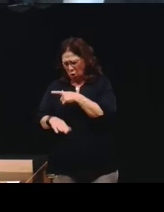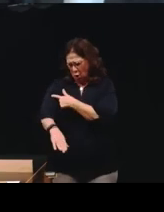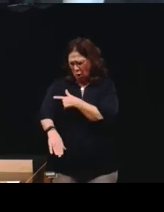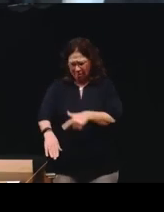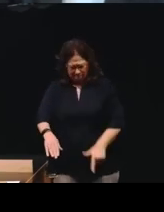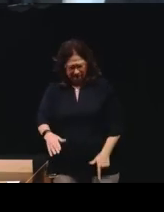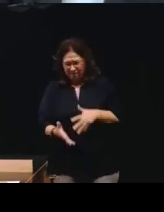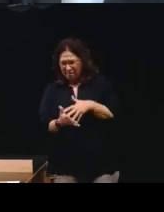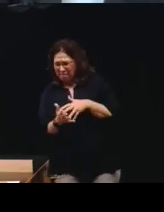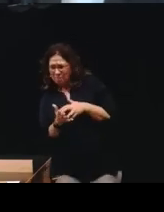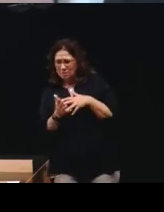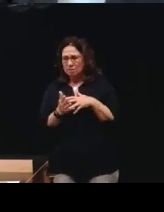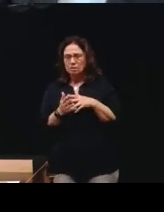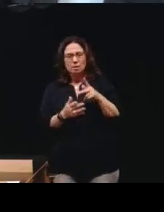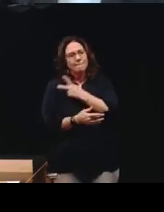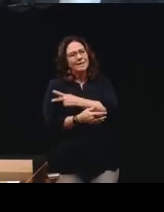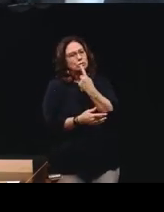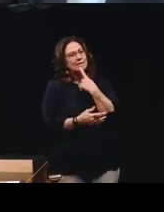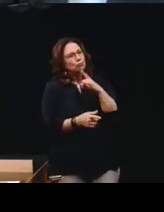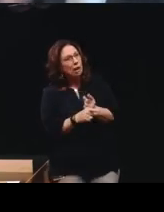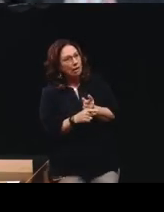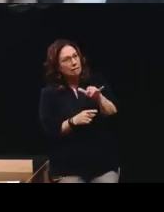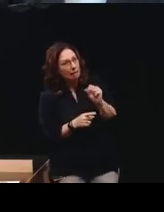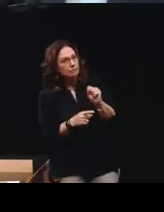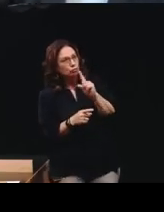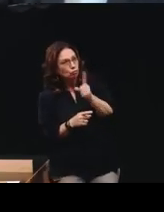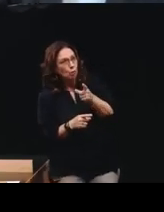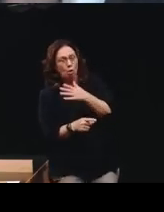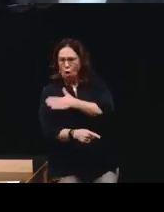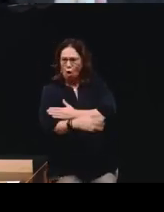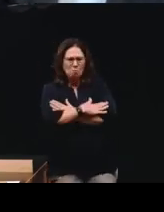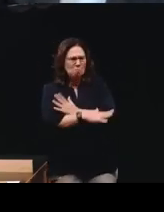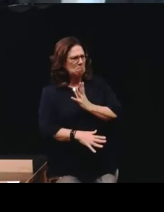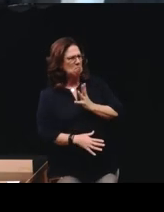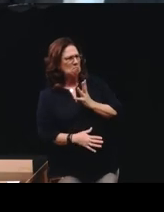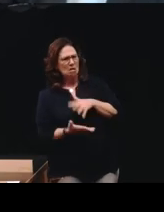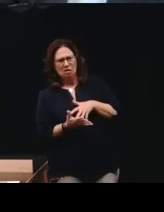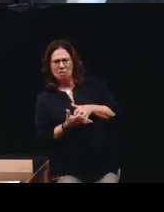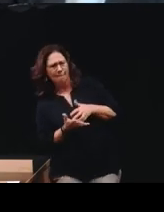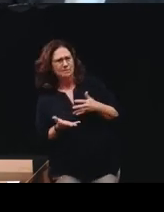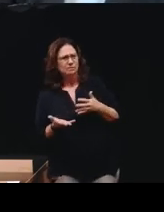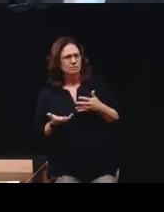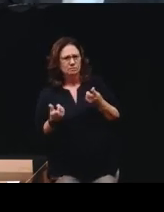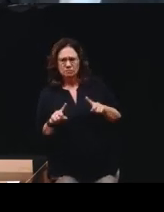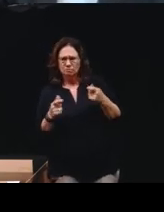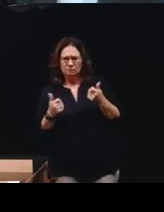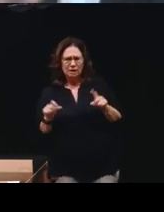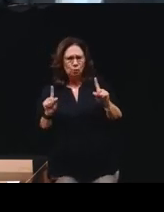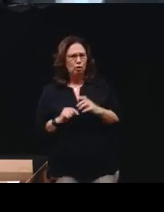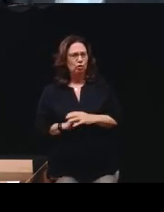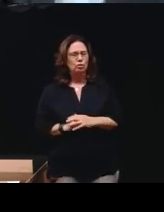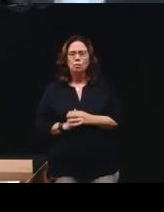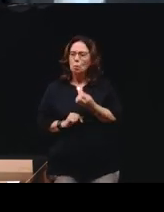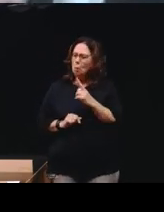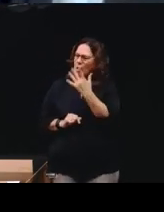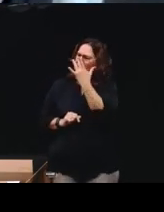collapse. And the patient will say, "That's exactly right, doctor. My arms and legs just seem to collapse out of nowhere." Or it's interesting that